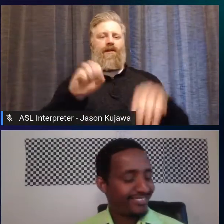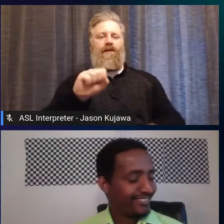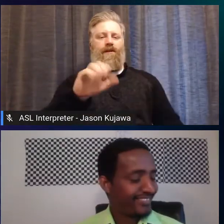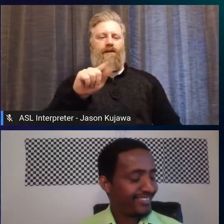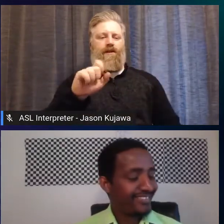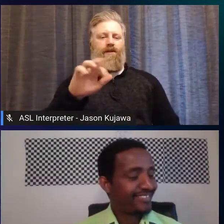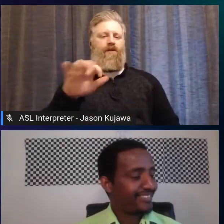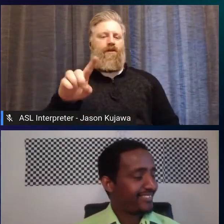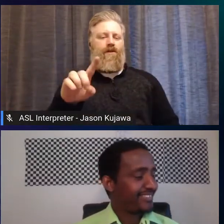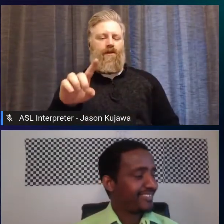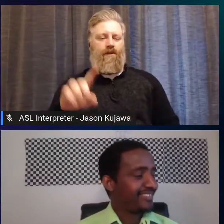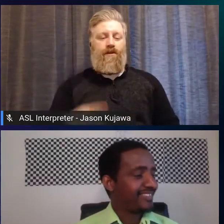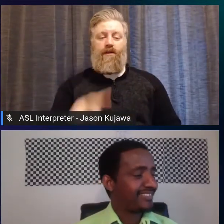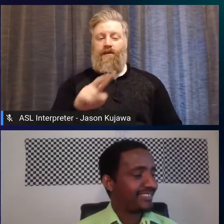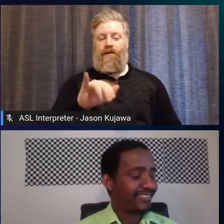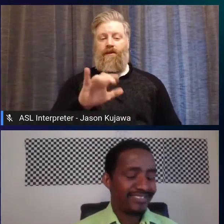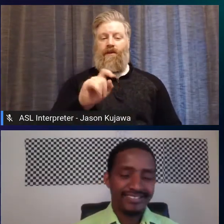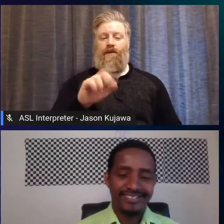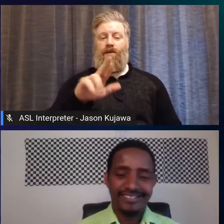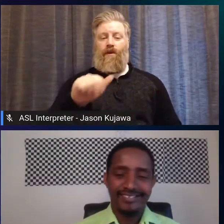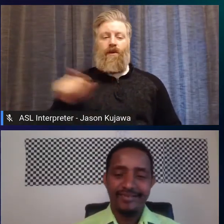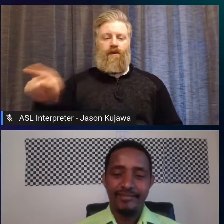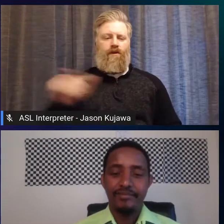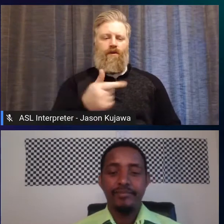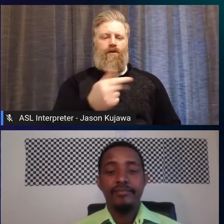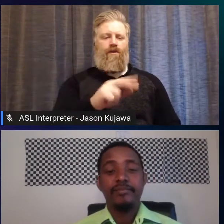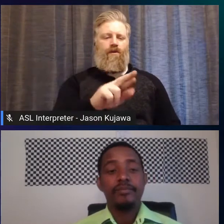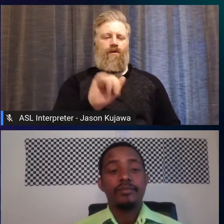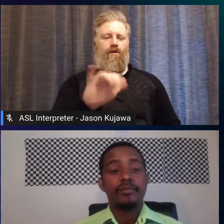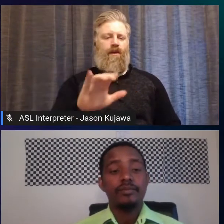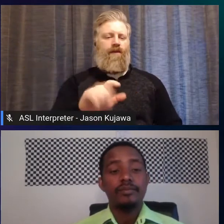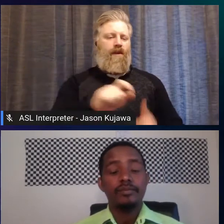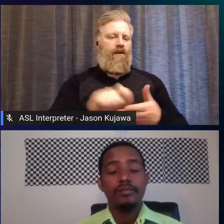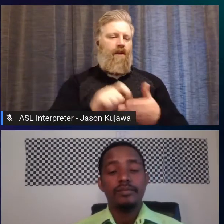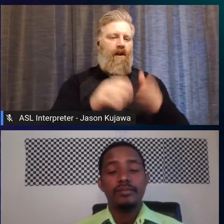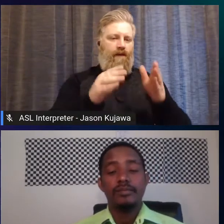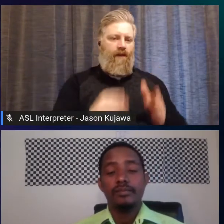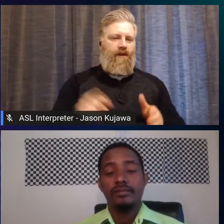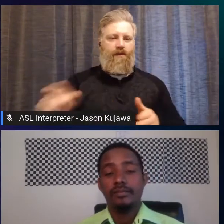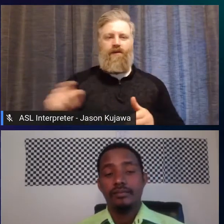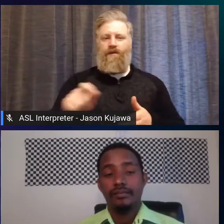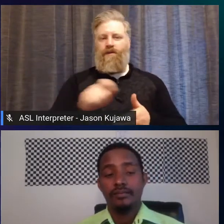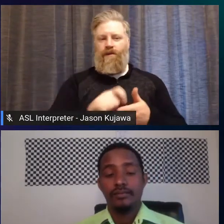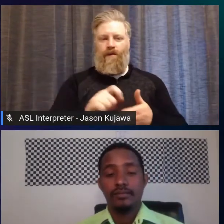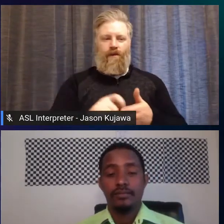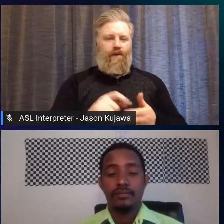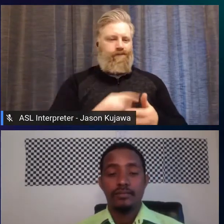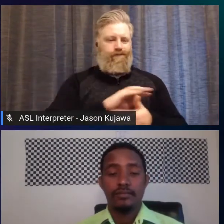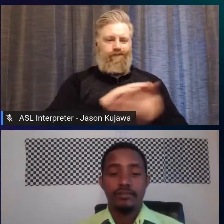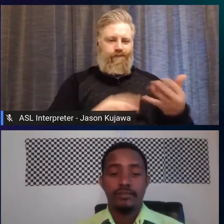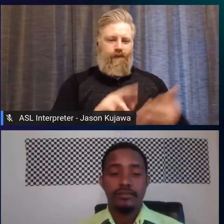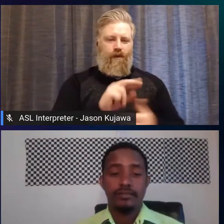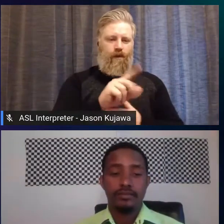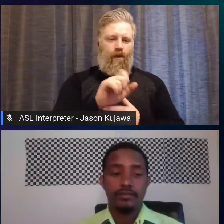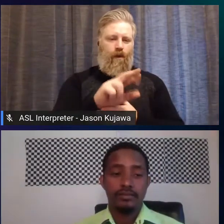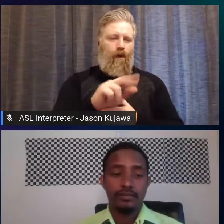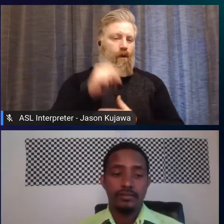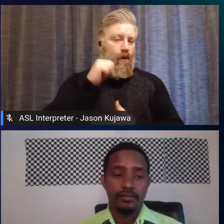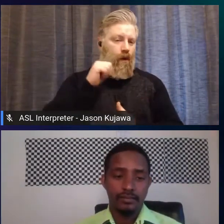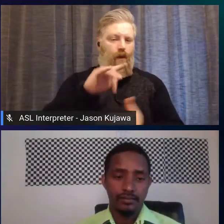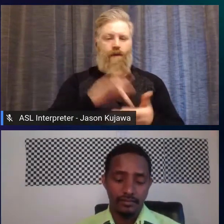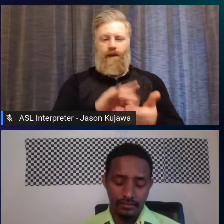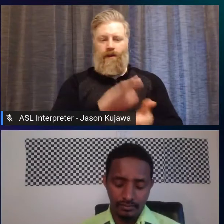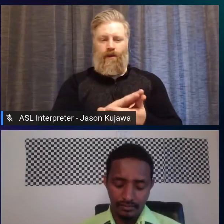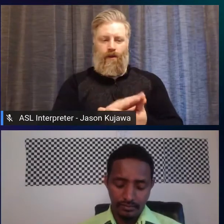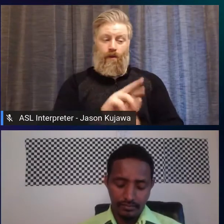Victoria is a graphic novelist who has written All's Fair in Middle School and Roller Girl, which, by the way, I loved.